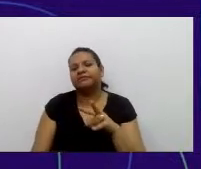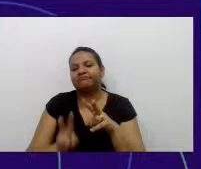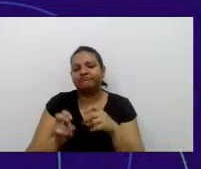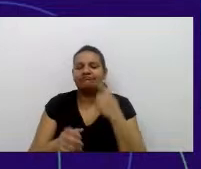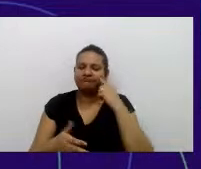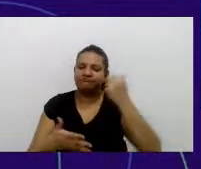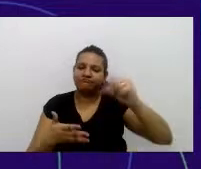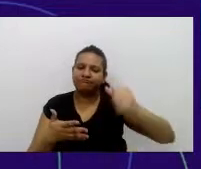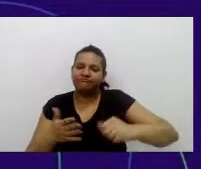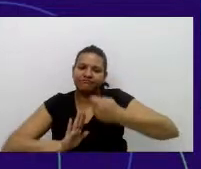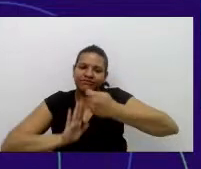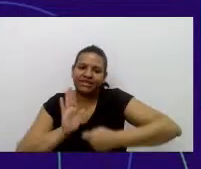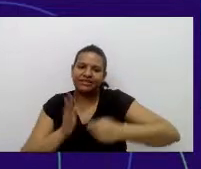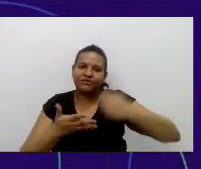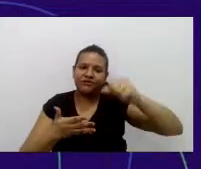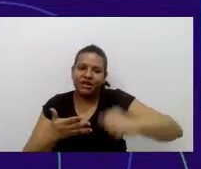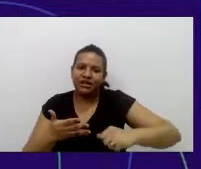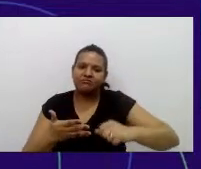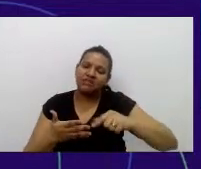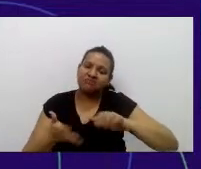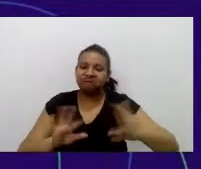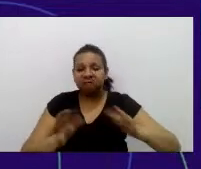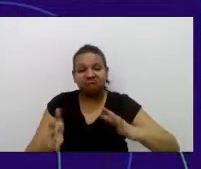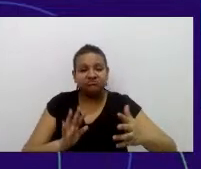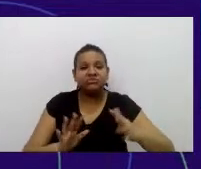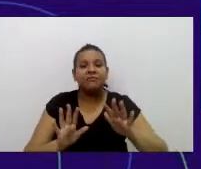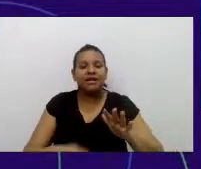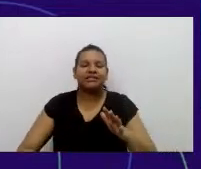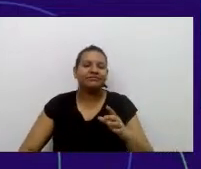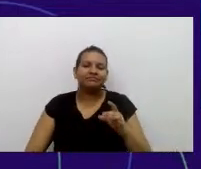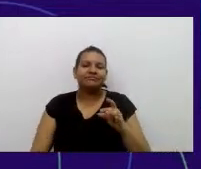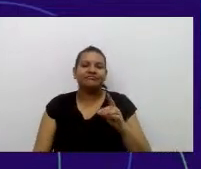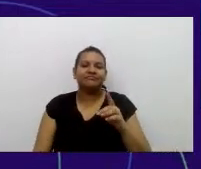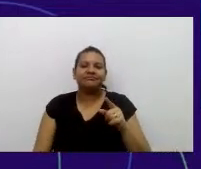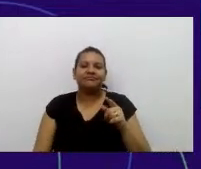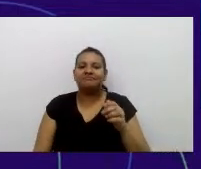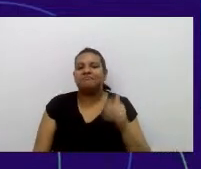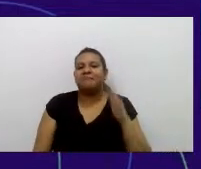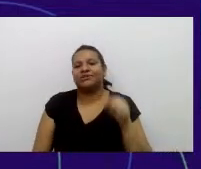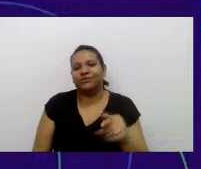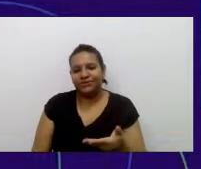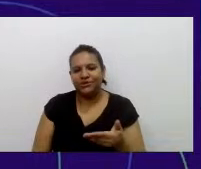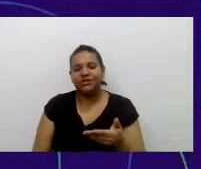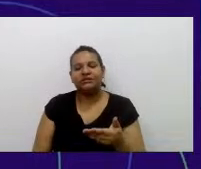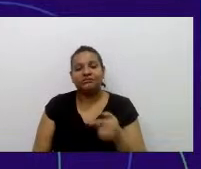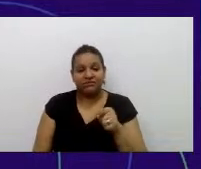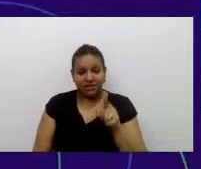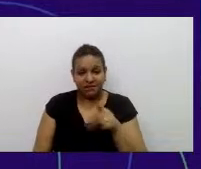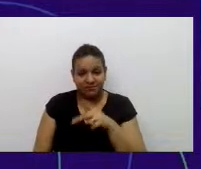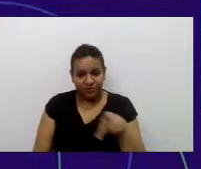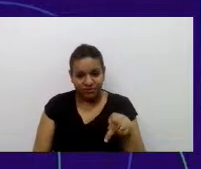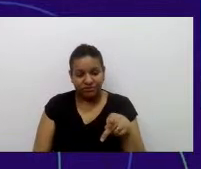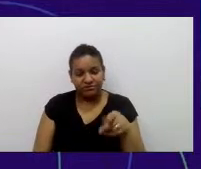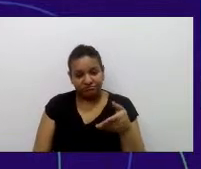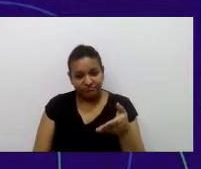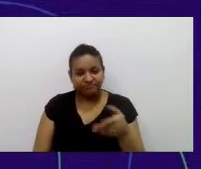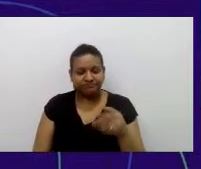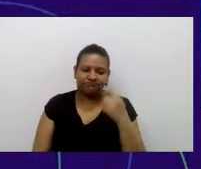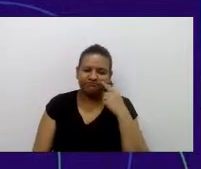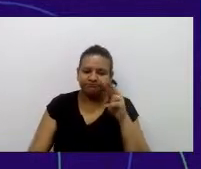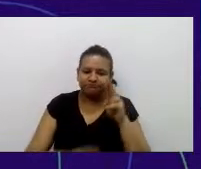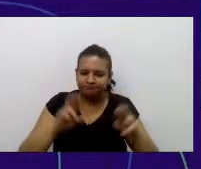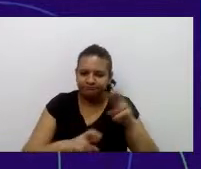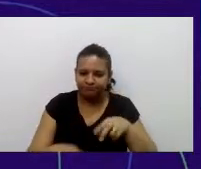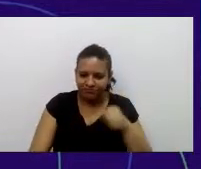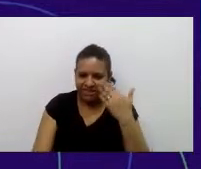goes beyond that. So this is, again, when you as a critical teacher look at what you know and what you know the standards might be, and you adapt this